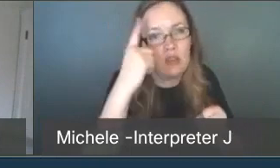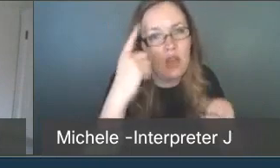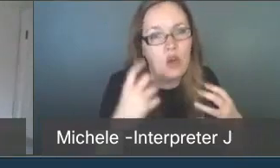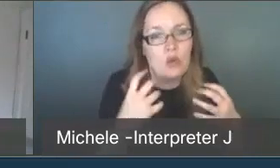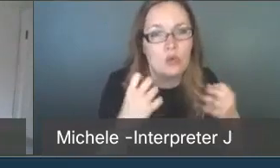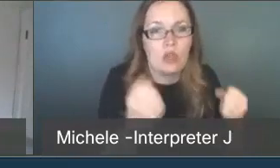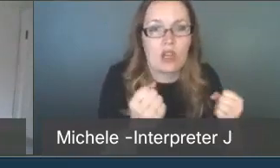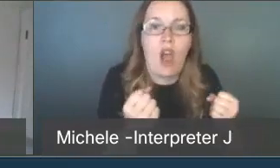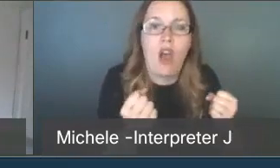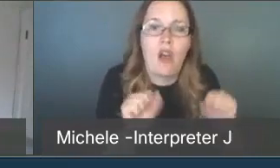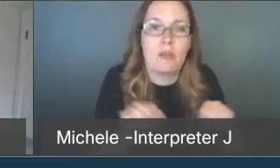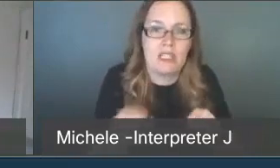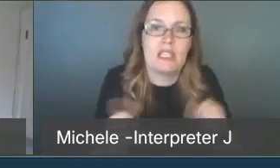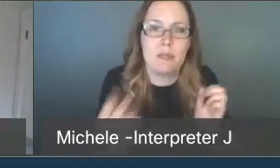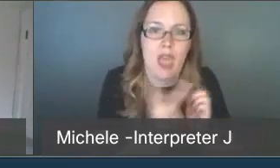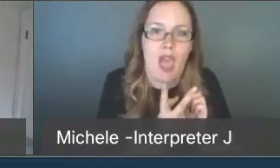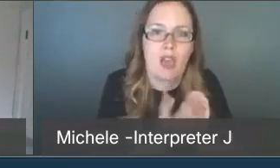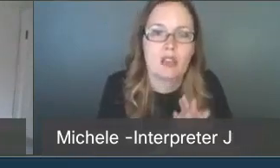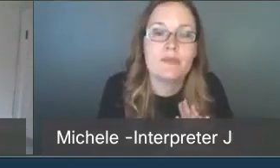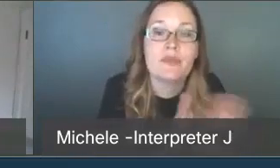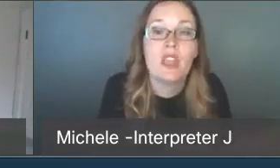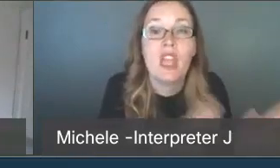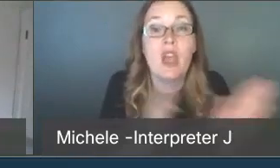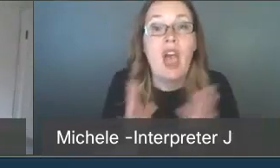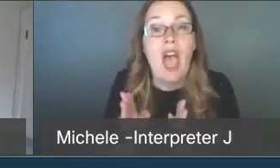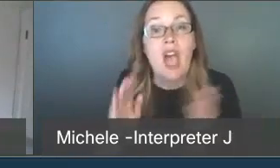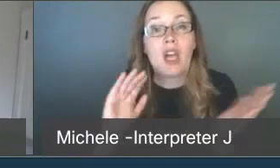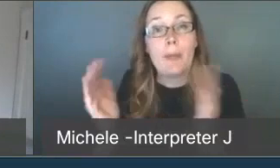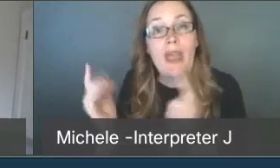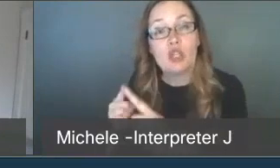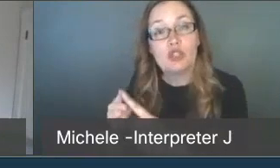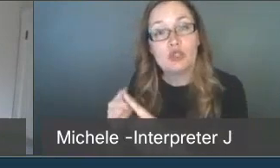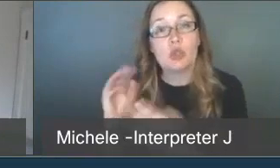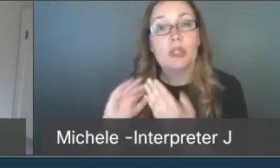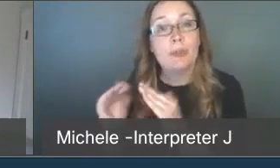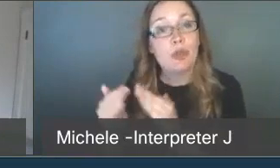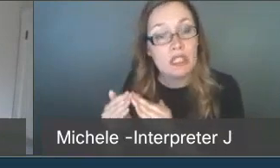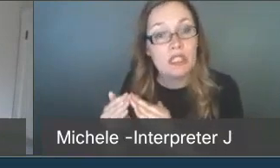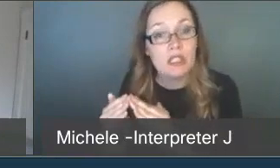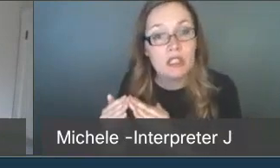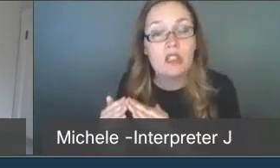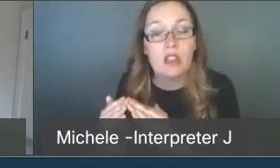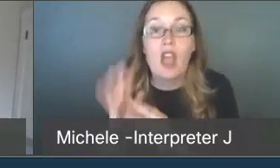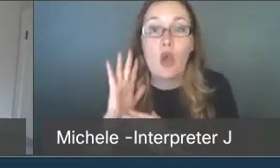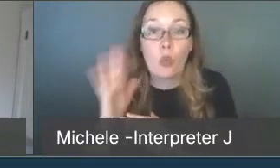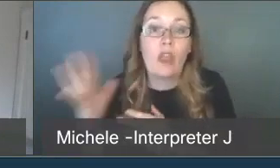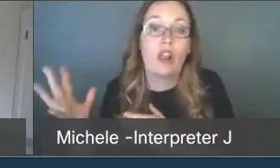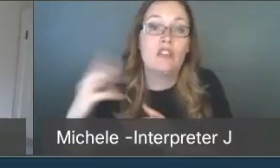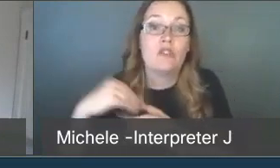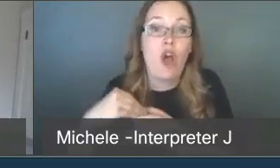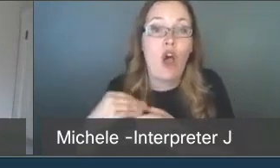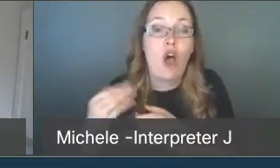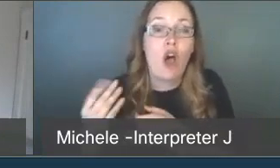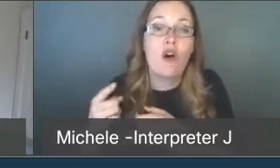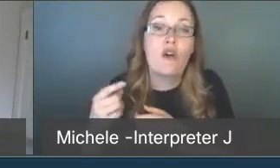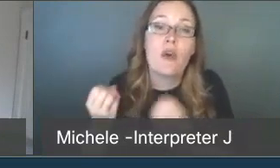health symptoms or other issues. In the community, it's going to likely involve a lot